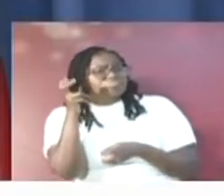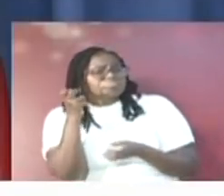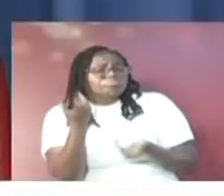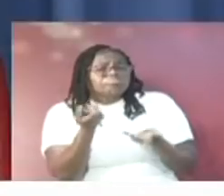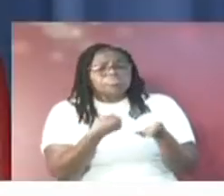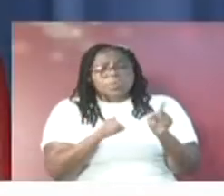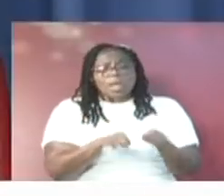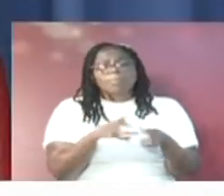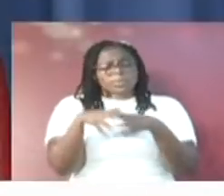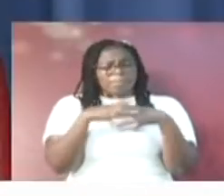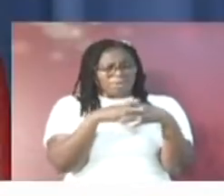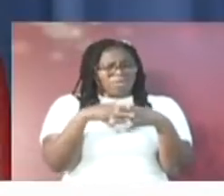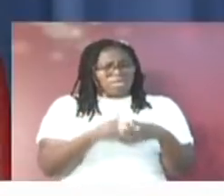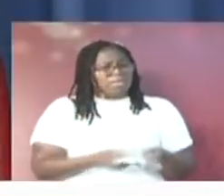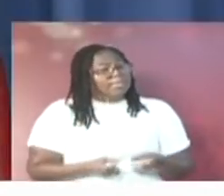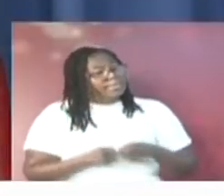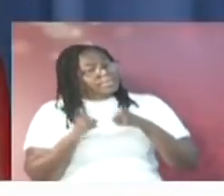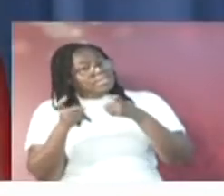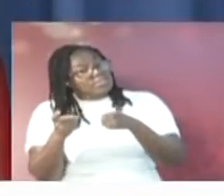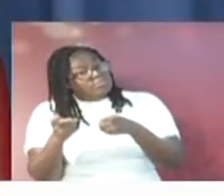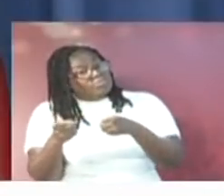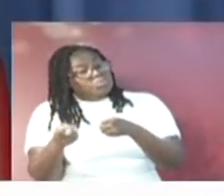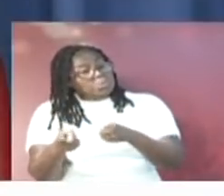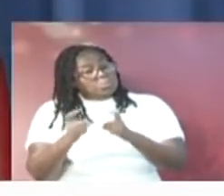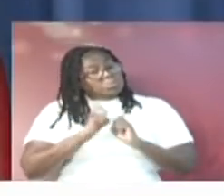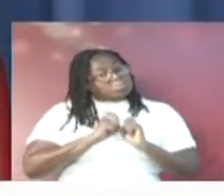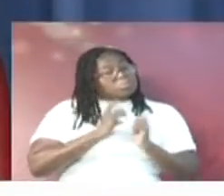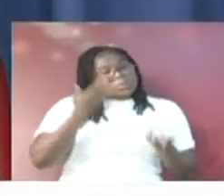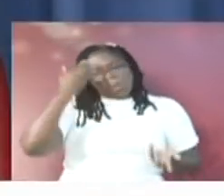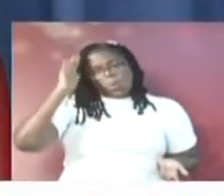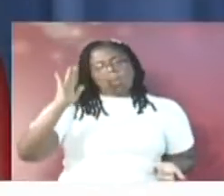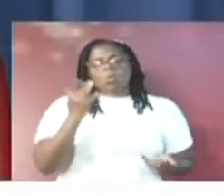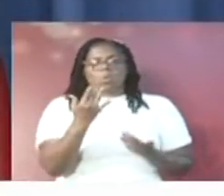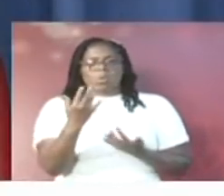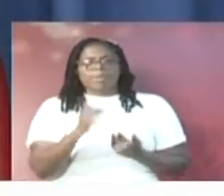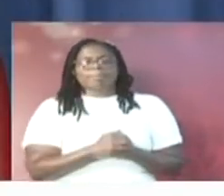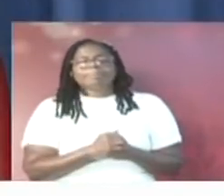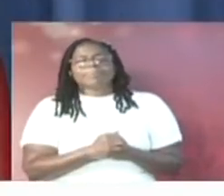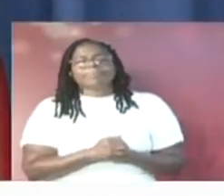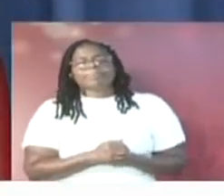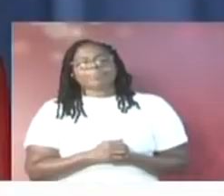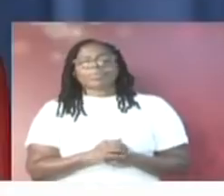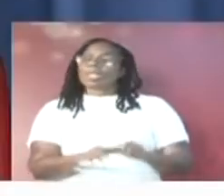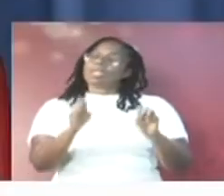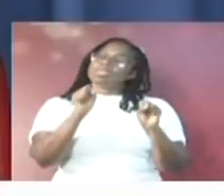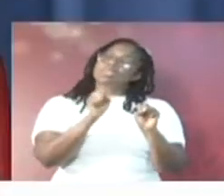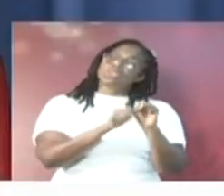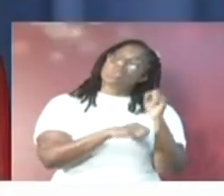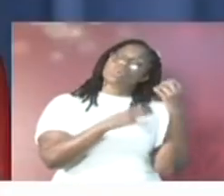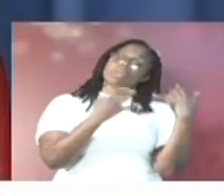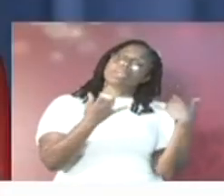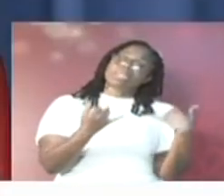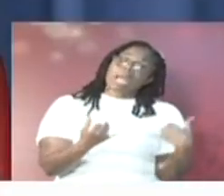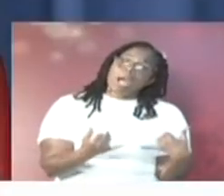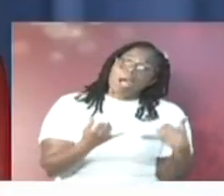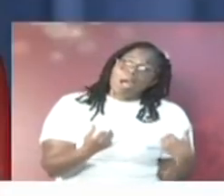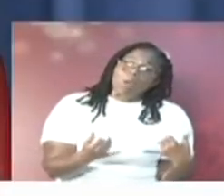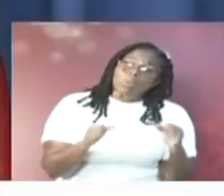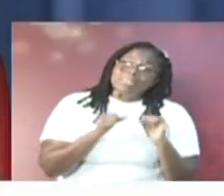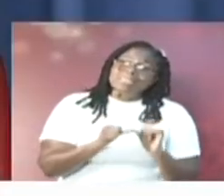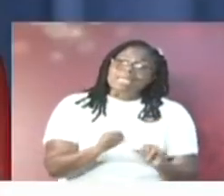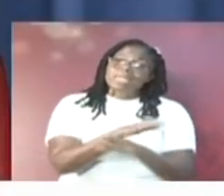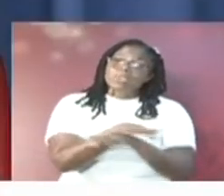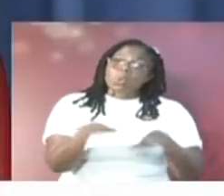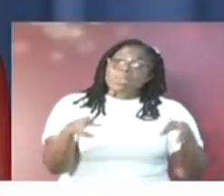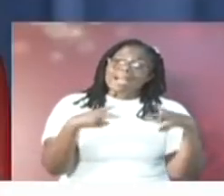line is that we still do not have vaccines available in commerce. Now